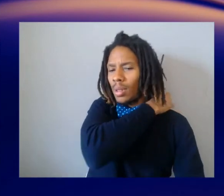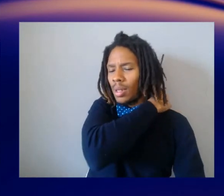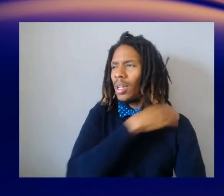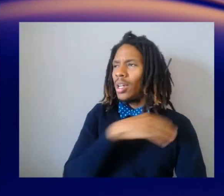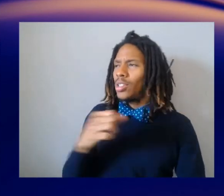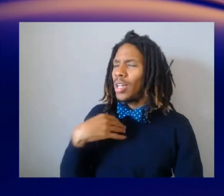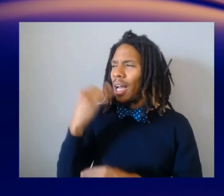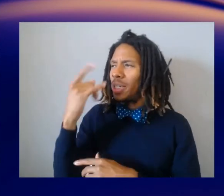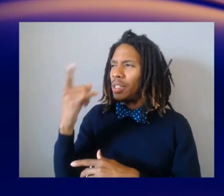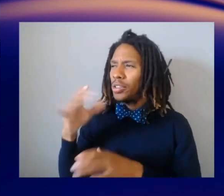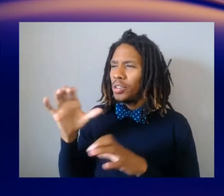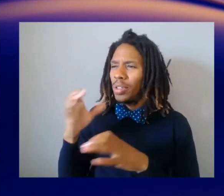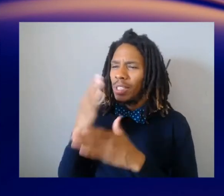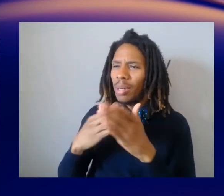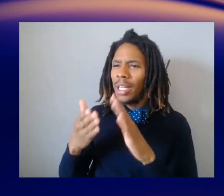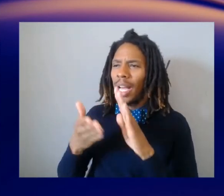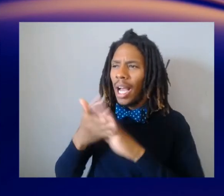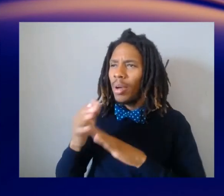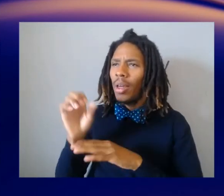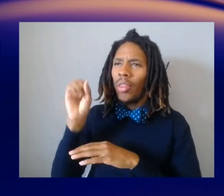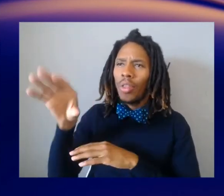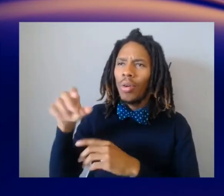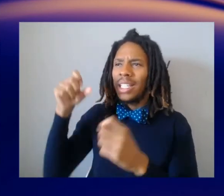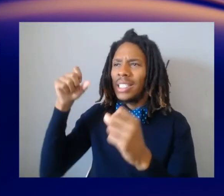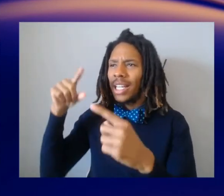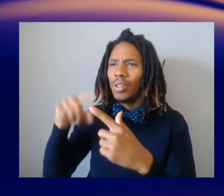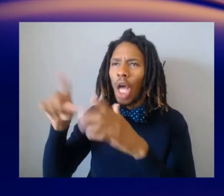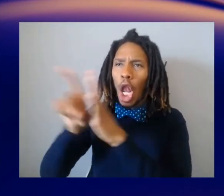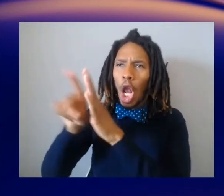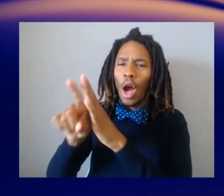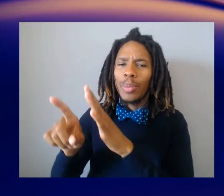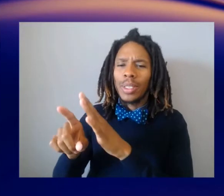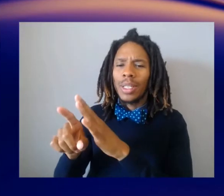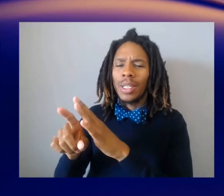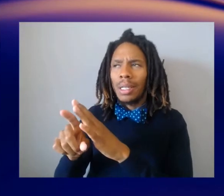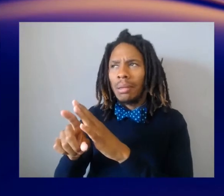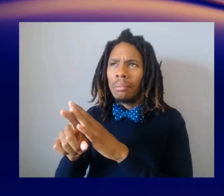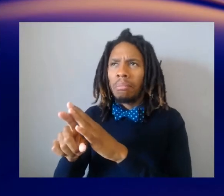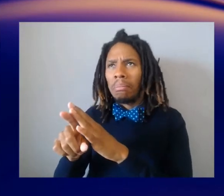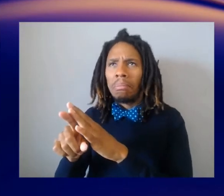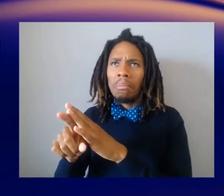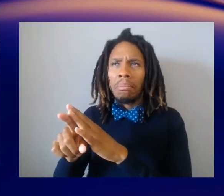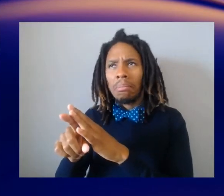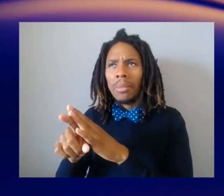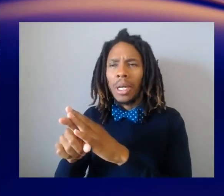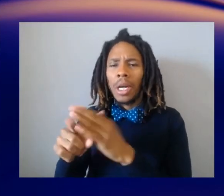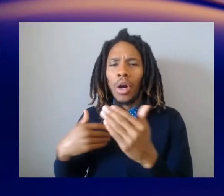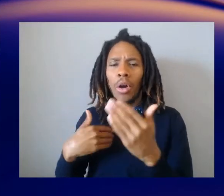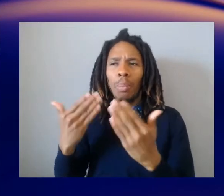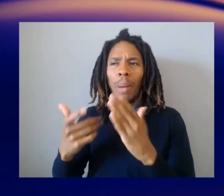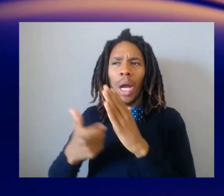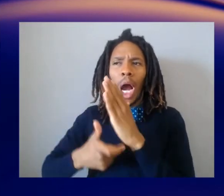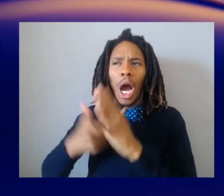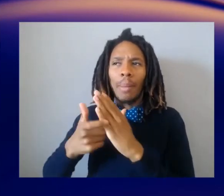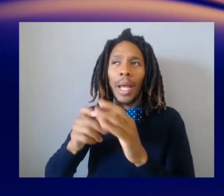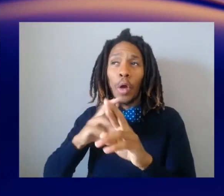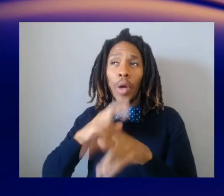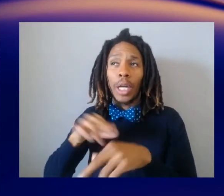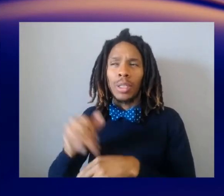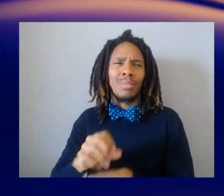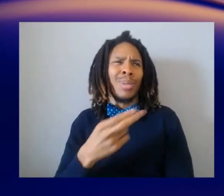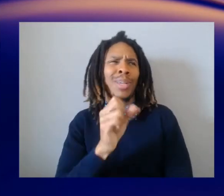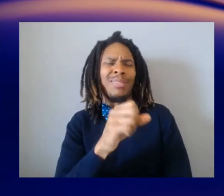you were talking about, throwing signals, throwing alarms. Yeah. There's probably a good degree that we can automate reaction too, correct? Oh yeah,